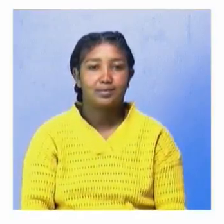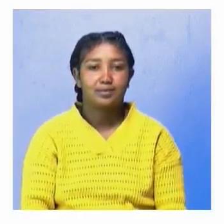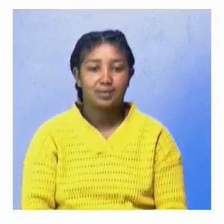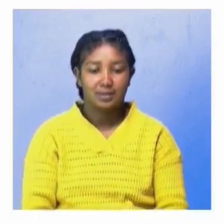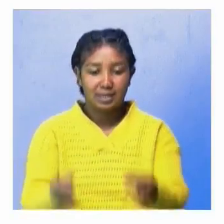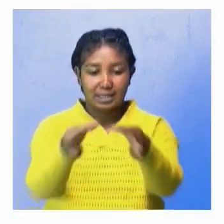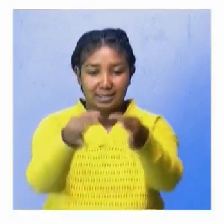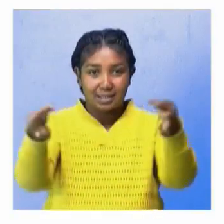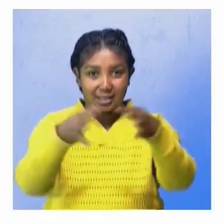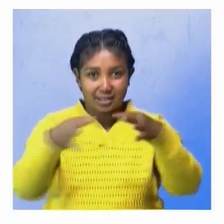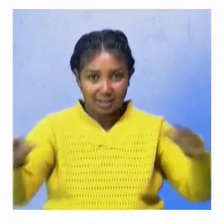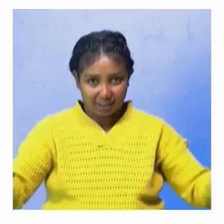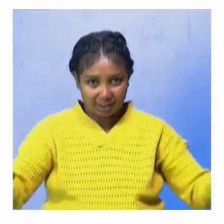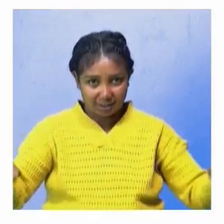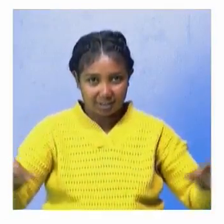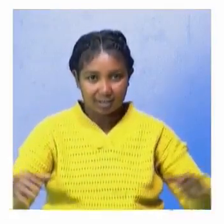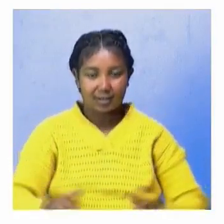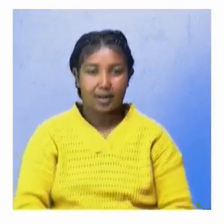sentences